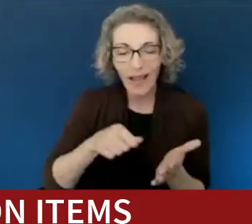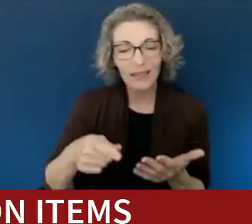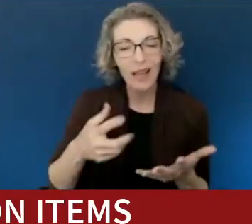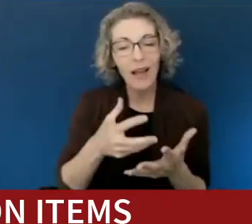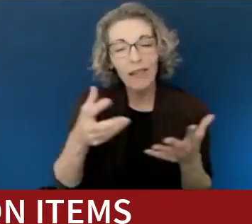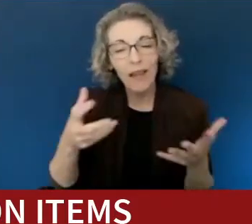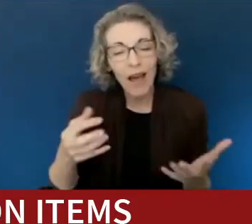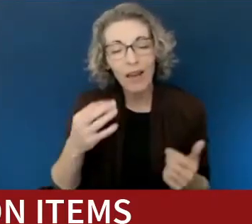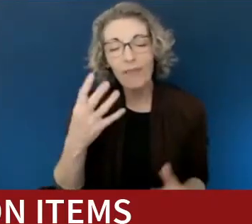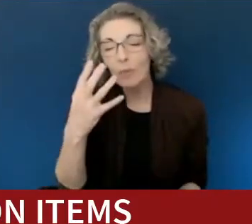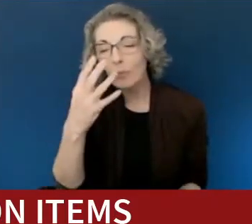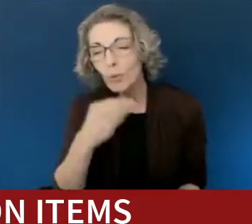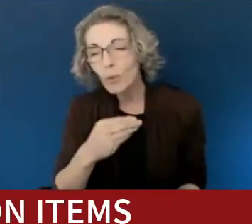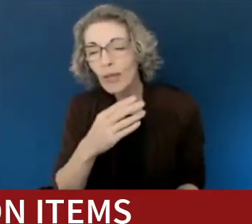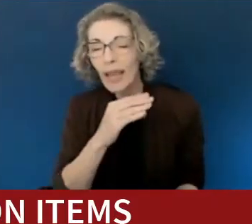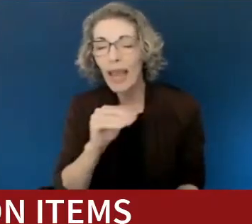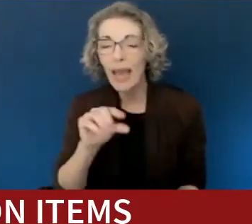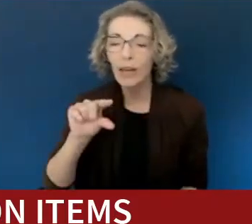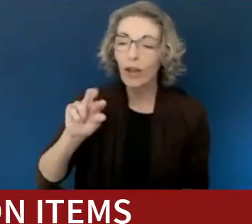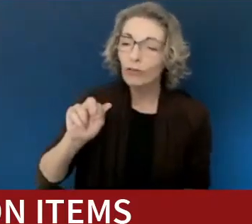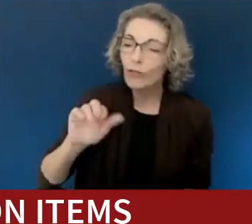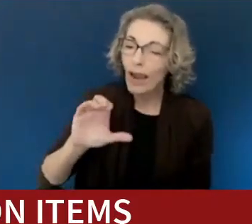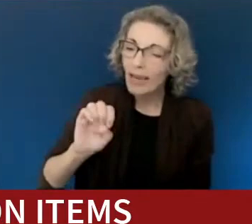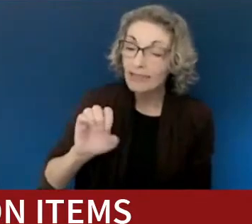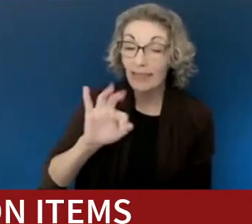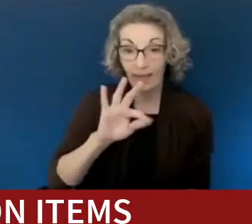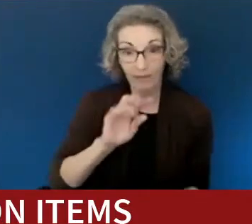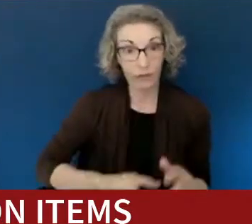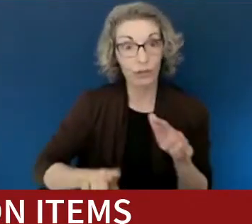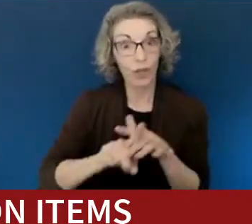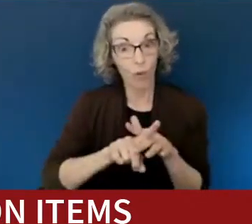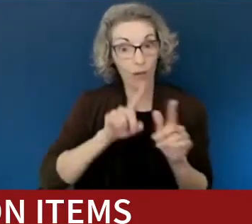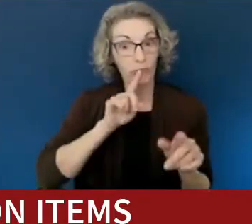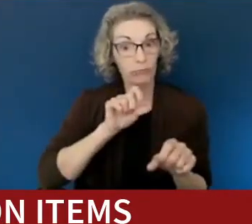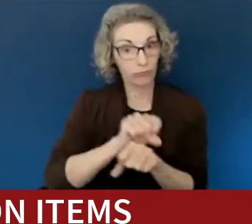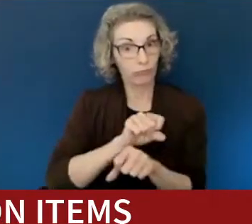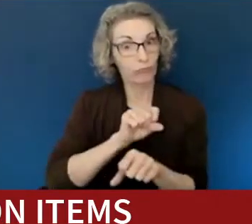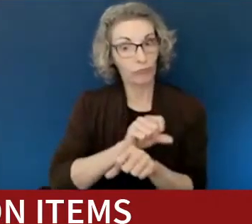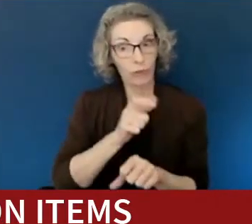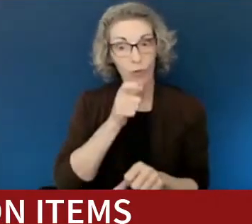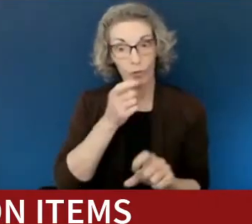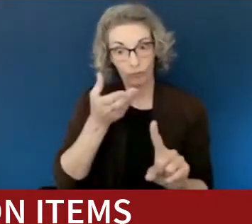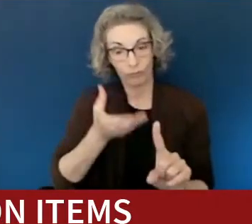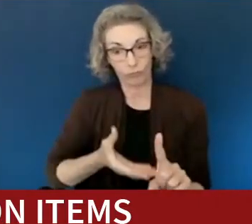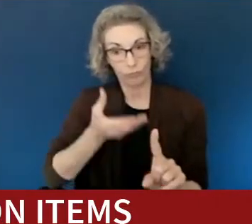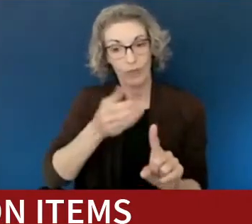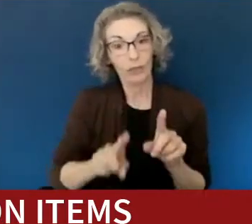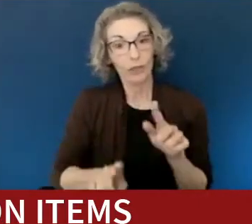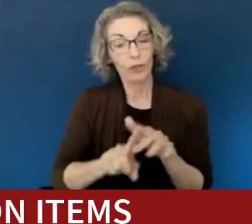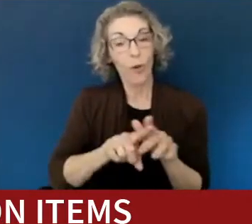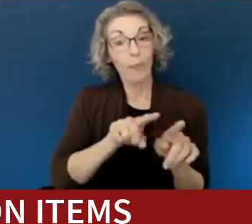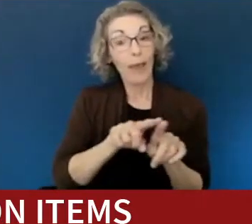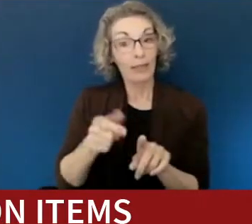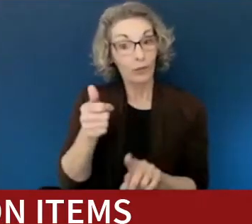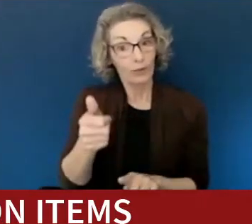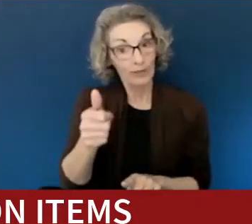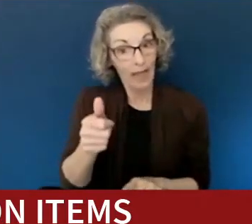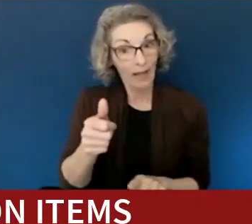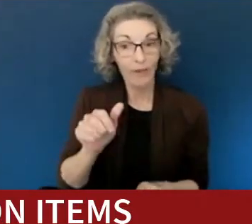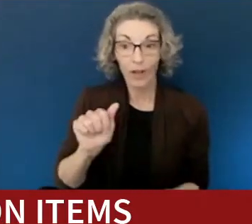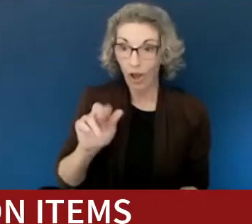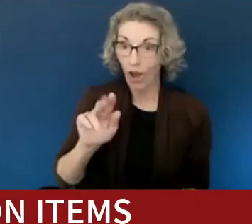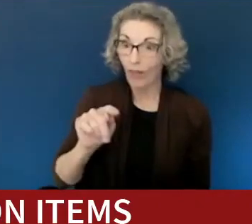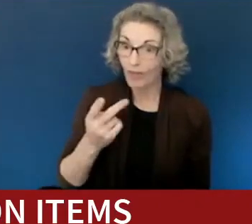in authenticity of showing up as yourself and feeling comfortable showing up as yourself, and what it means for people to be able to show up as